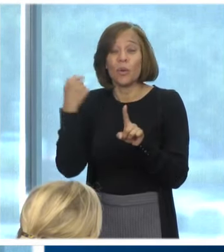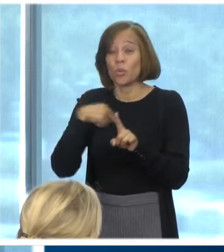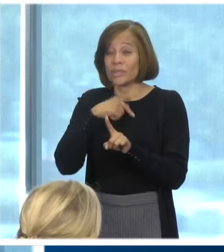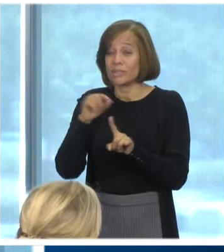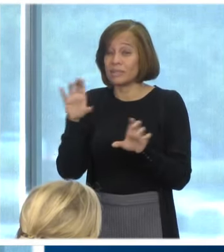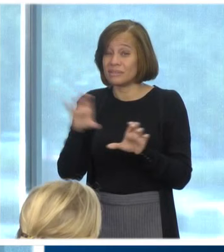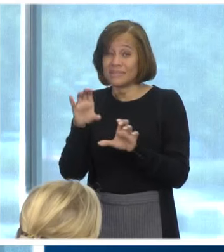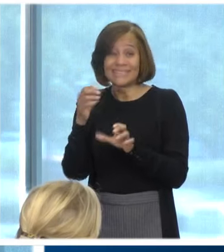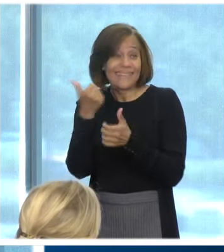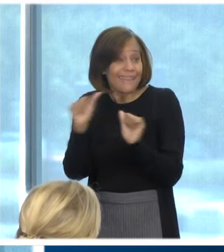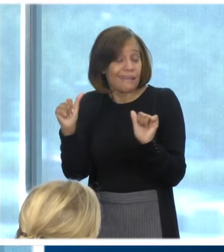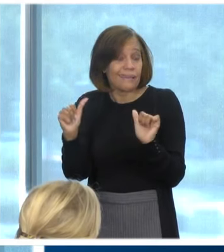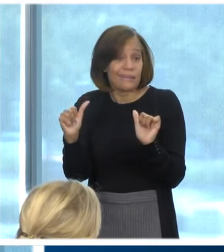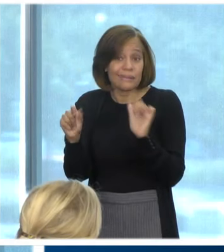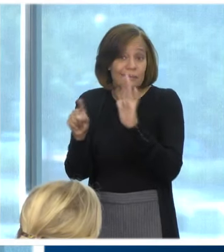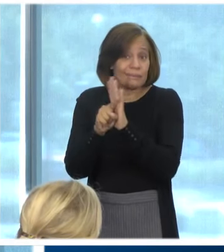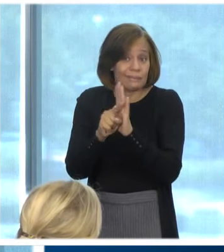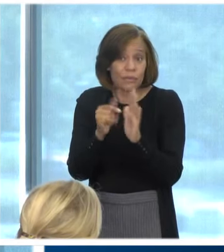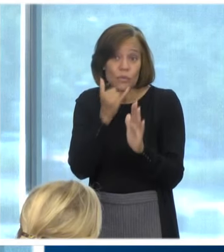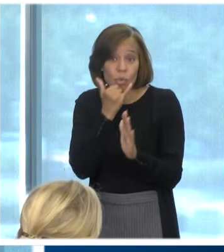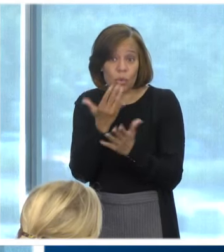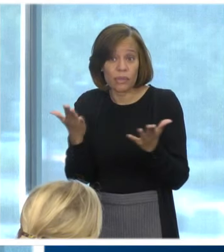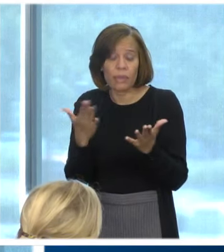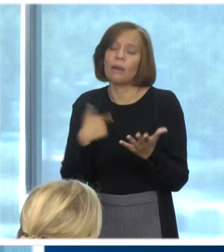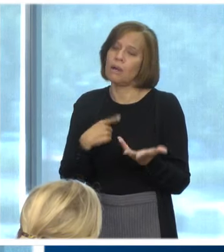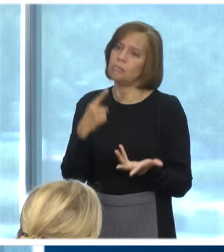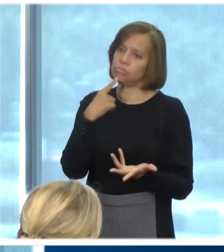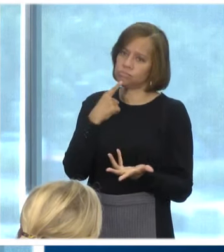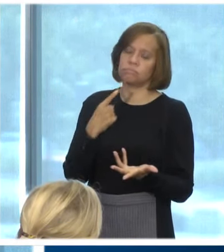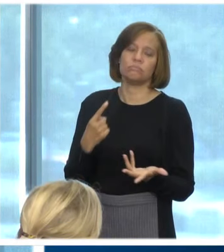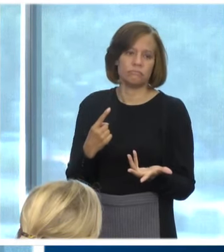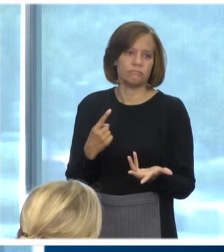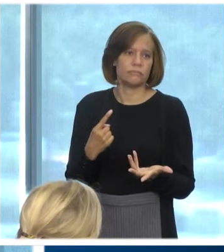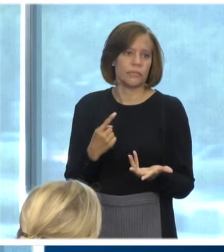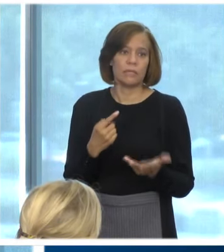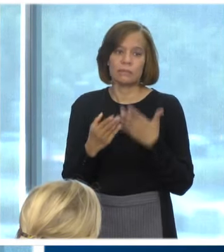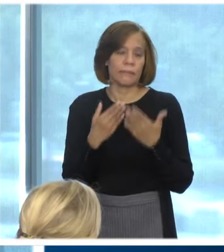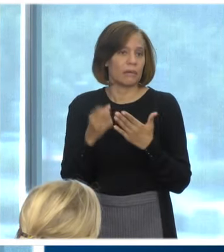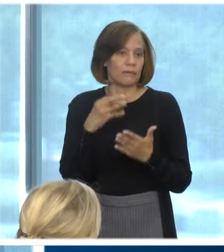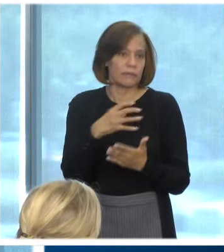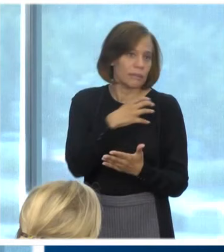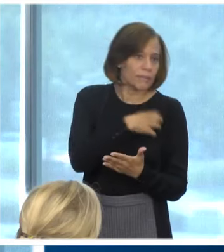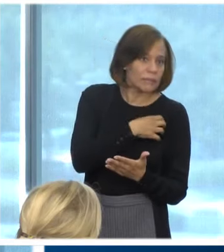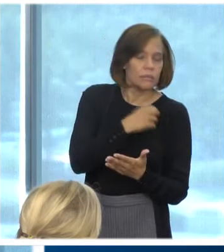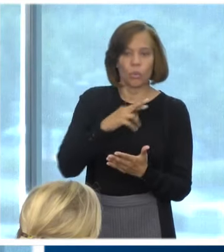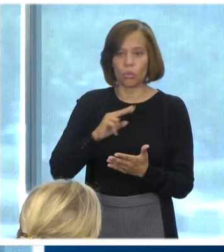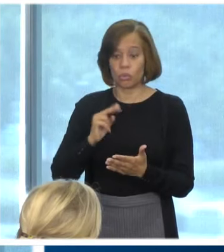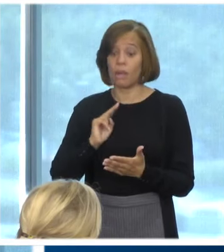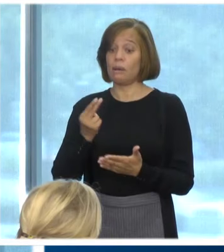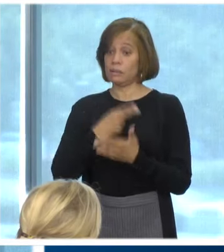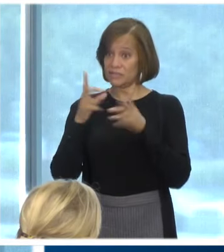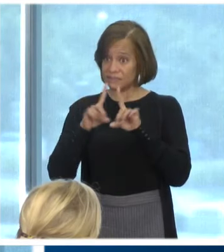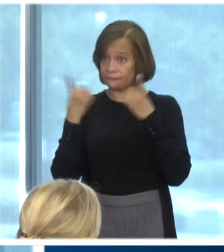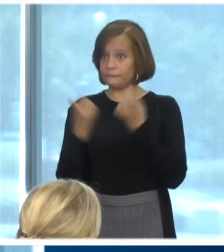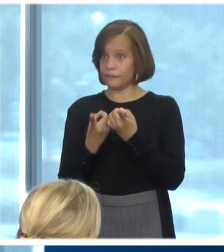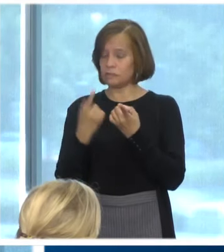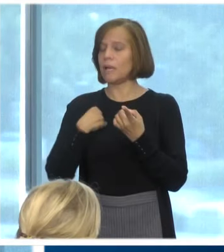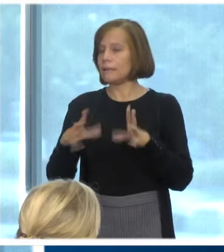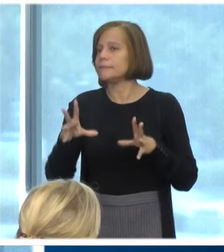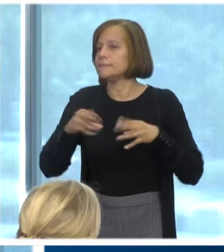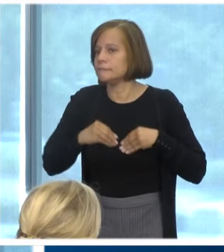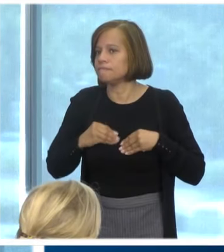is disappointing. Where my officers fell short, or where we fell short as a division, I accept all